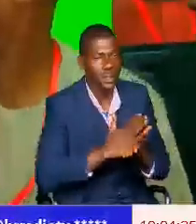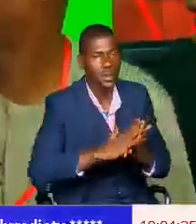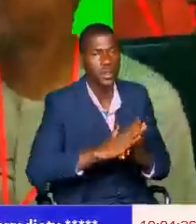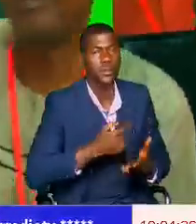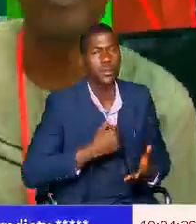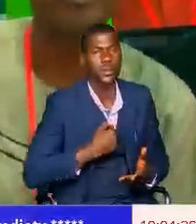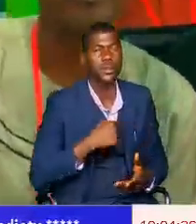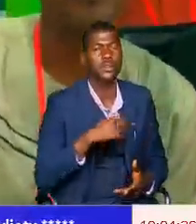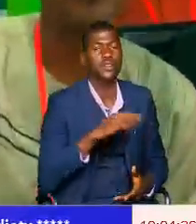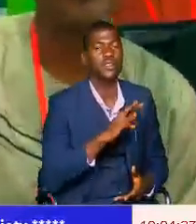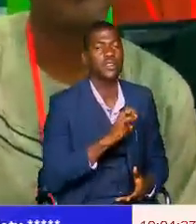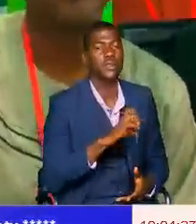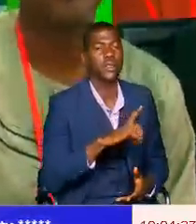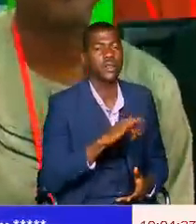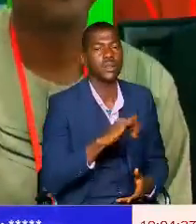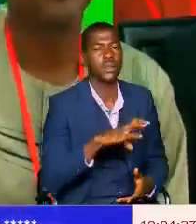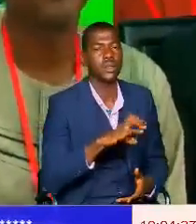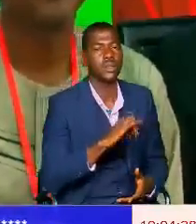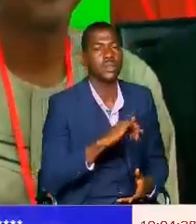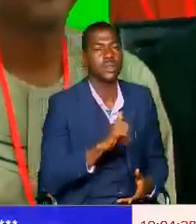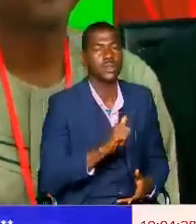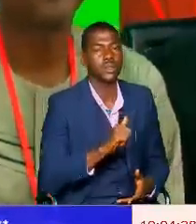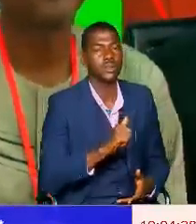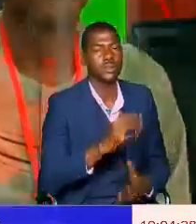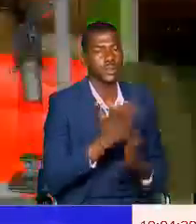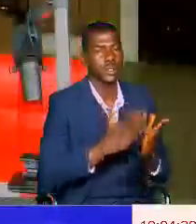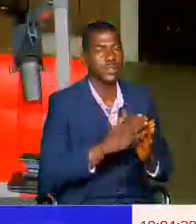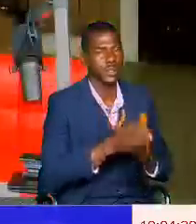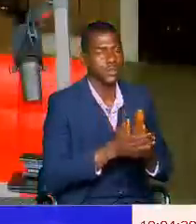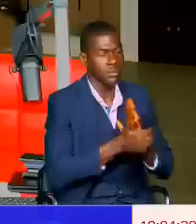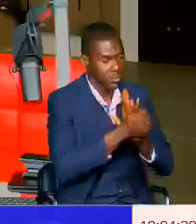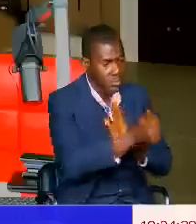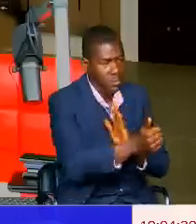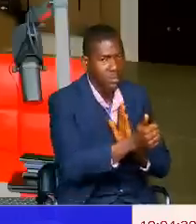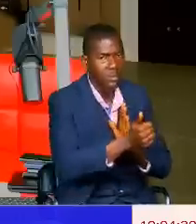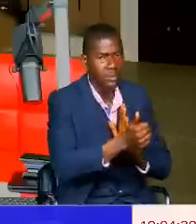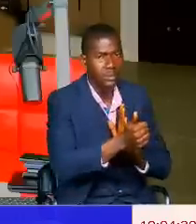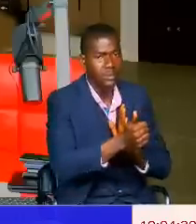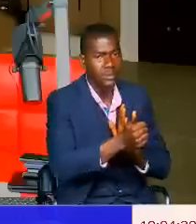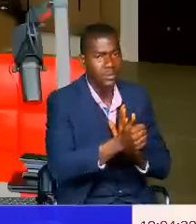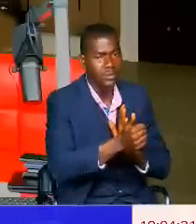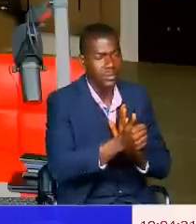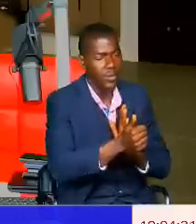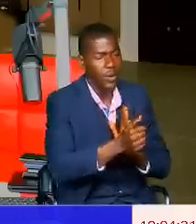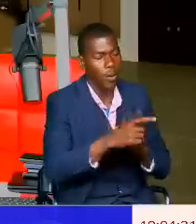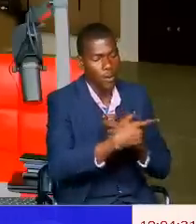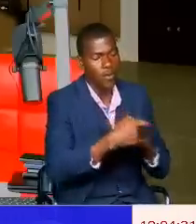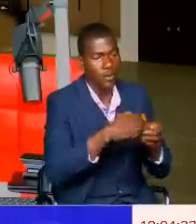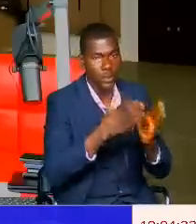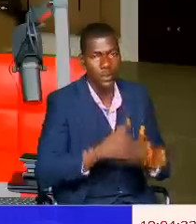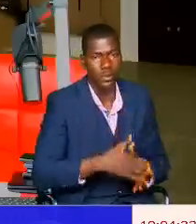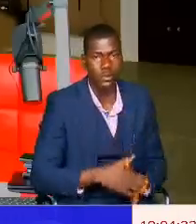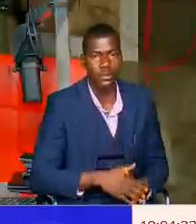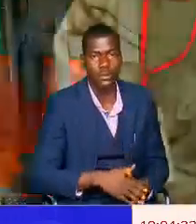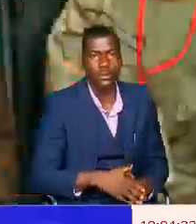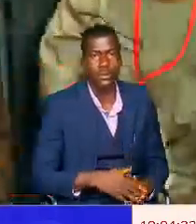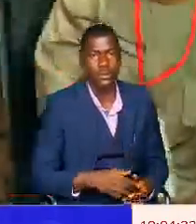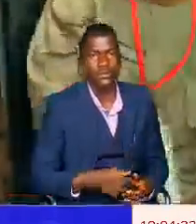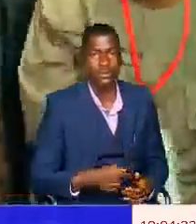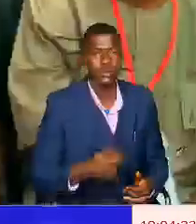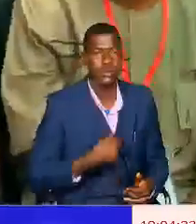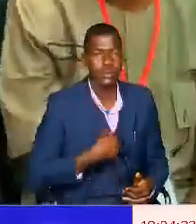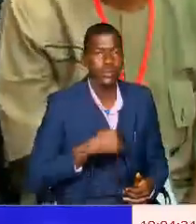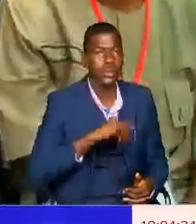Nayi Felicia, service improvement officer. Your people don't enter NIPOST. My name is Juan